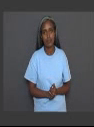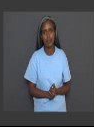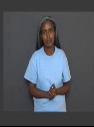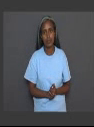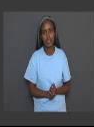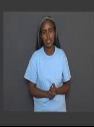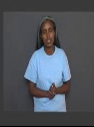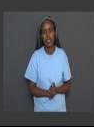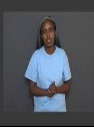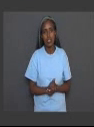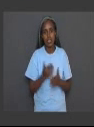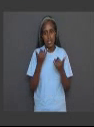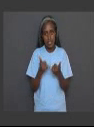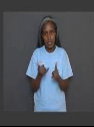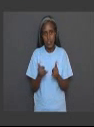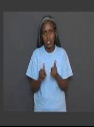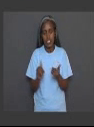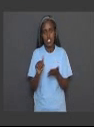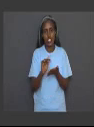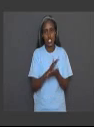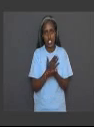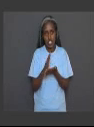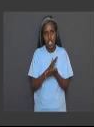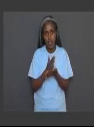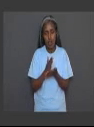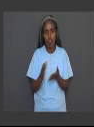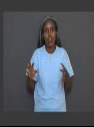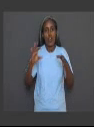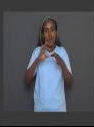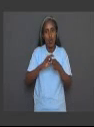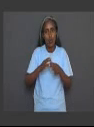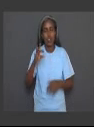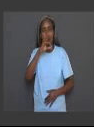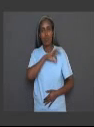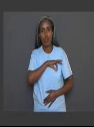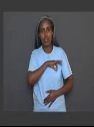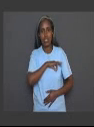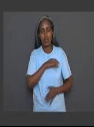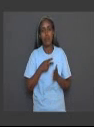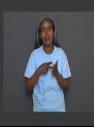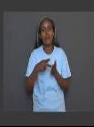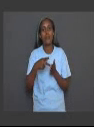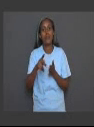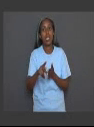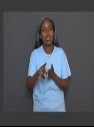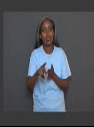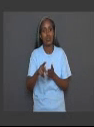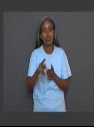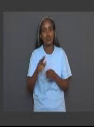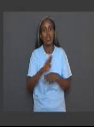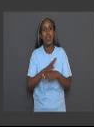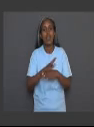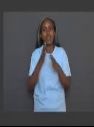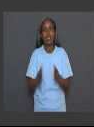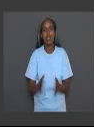A dividend is a share of corporate profits that is paid to